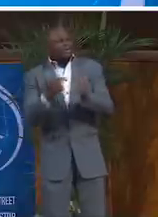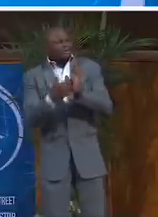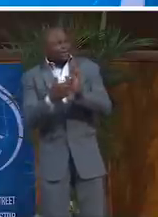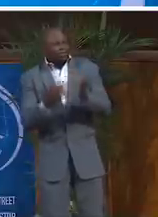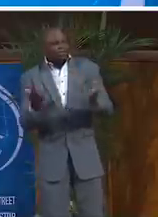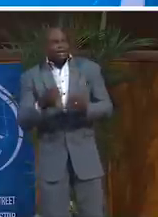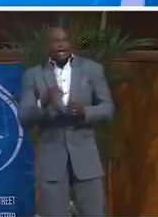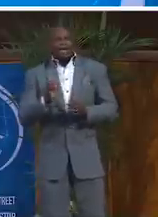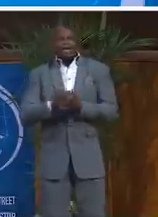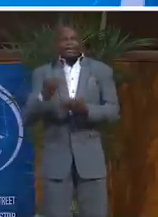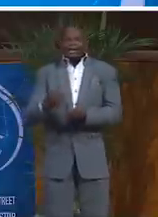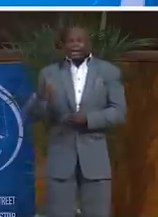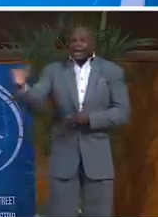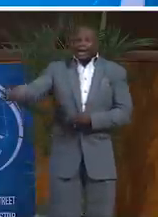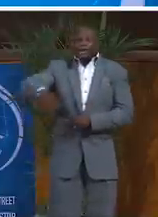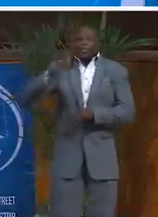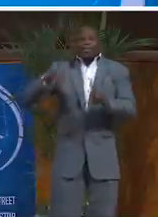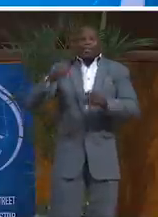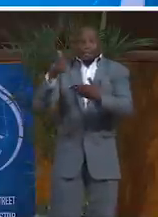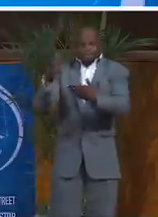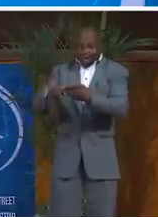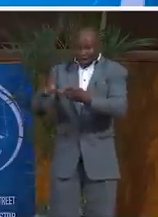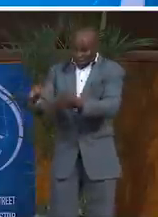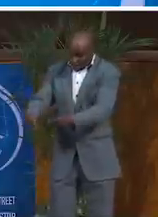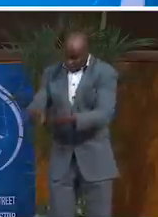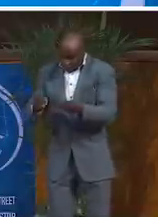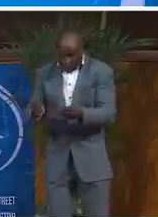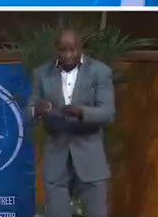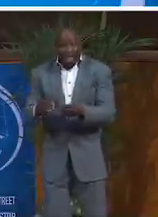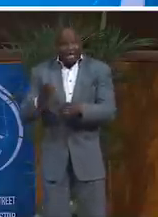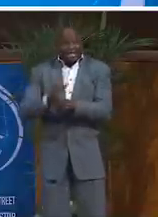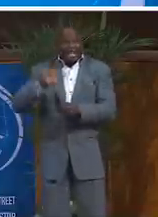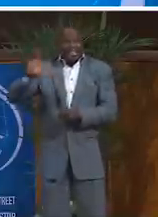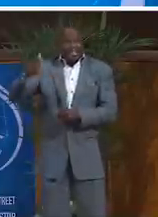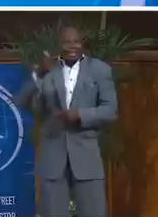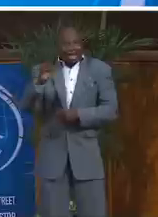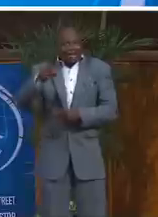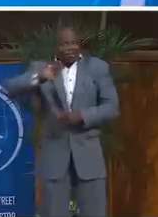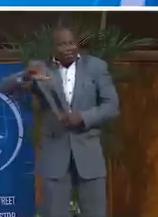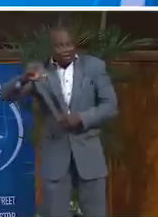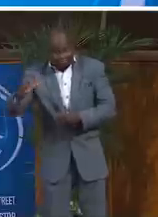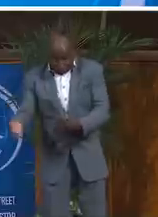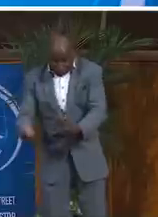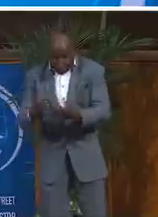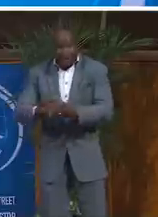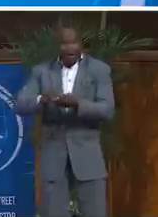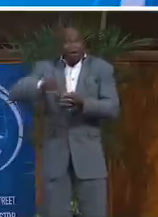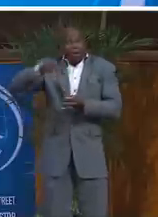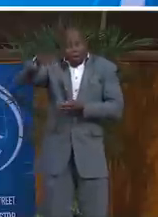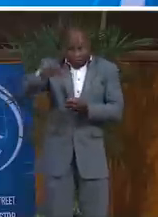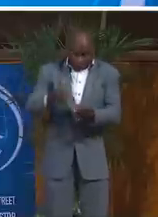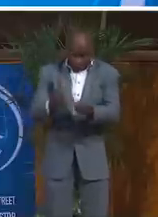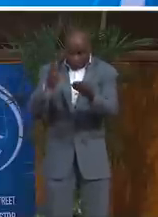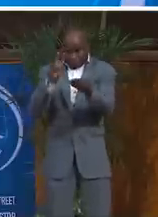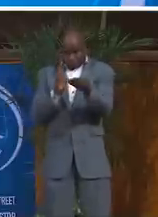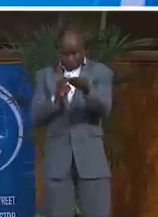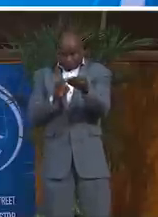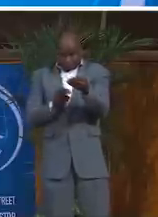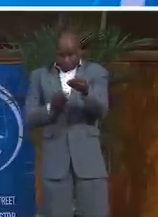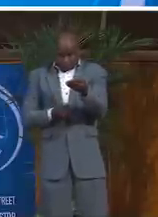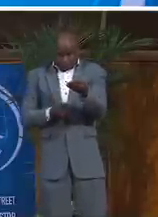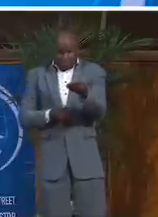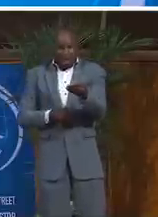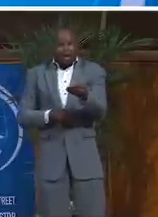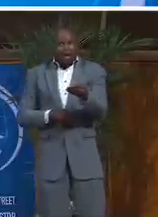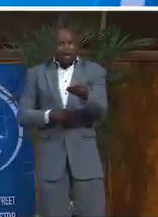is like getting someone else's mail, getting their gas bill, opening it up, reading it, and thinking